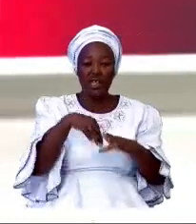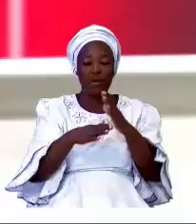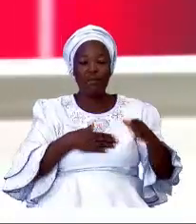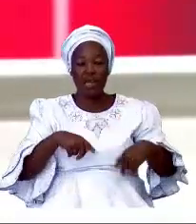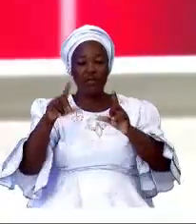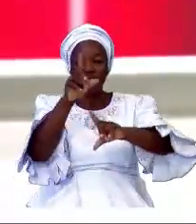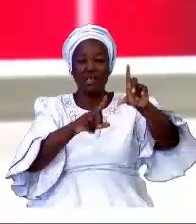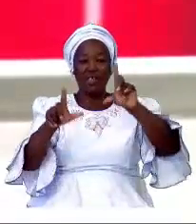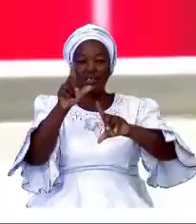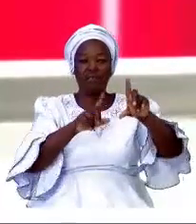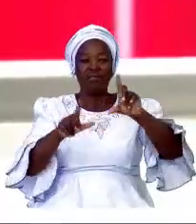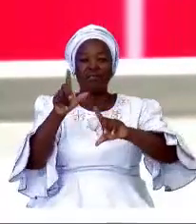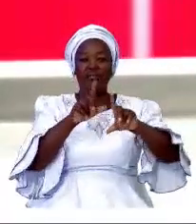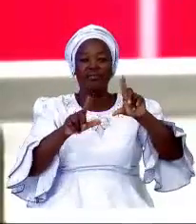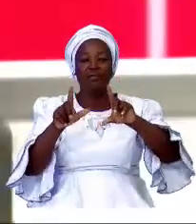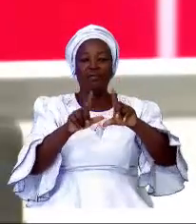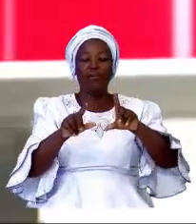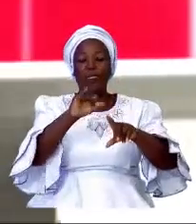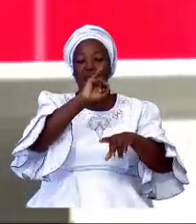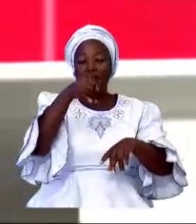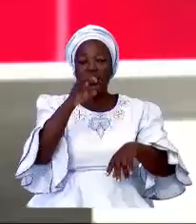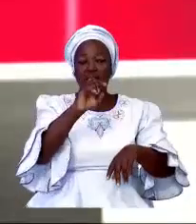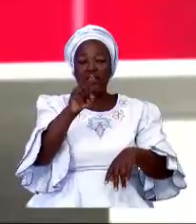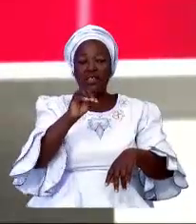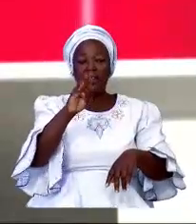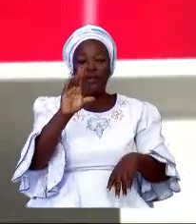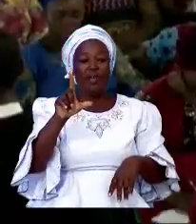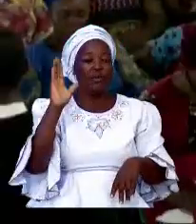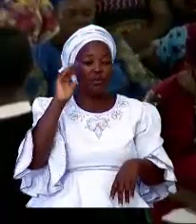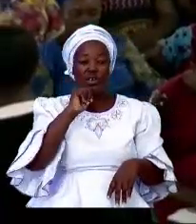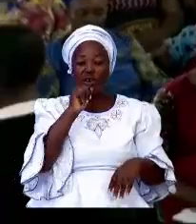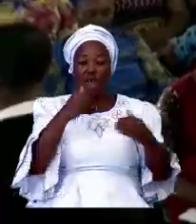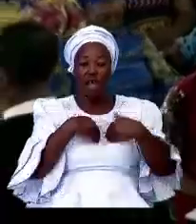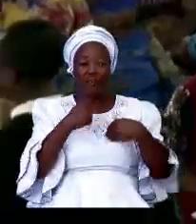Ahab will not have the final say in my life.